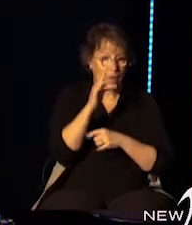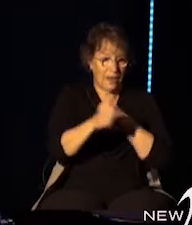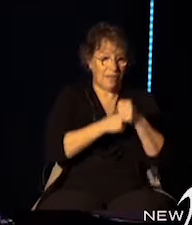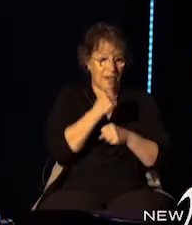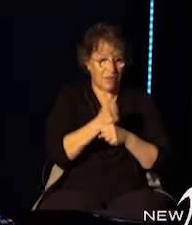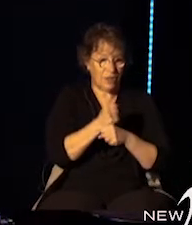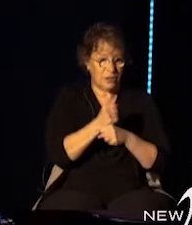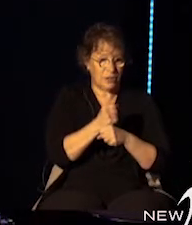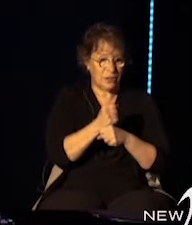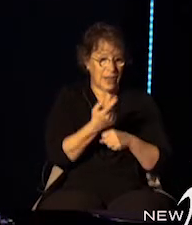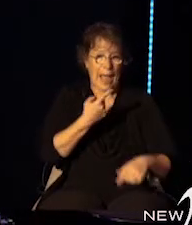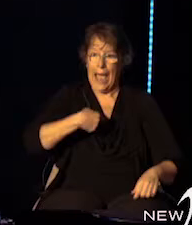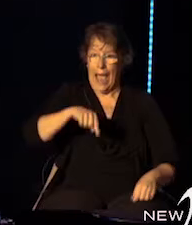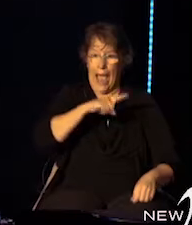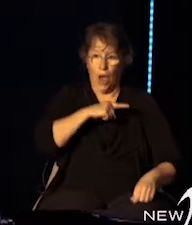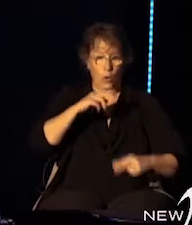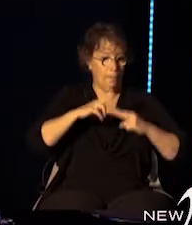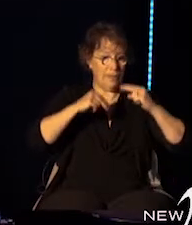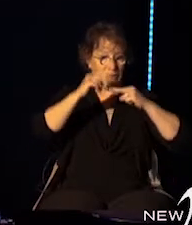look like IBM.